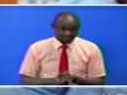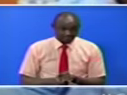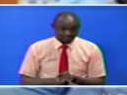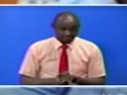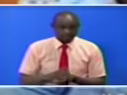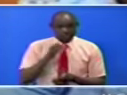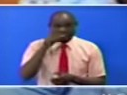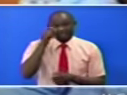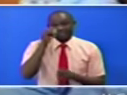KTN News.